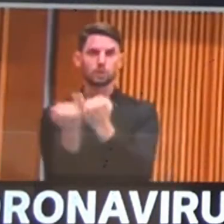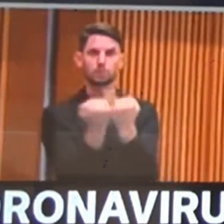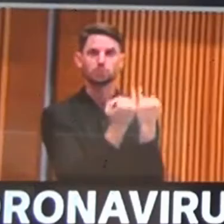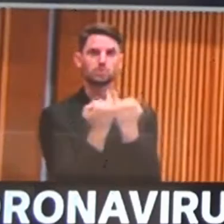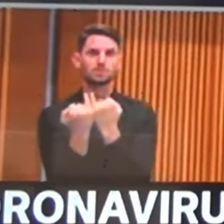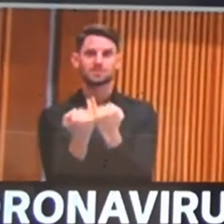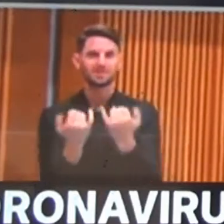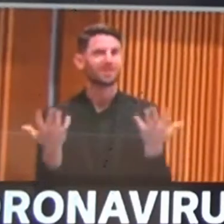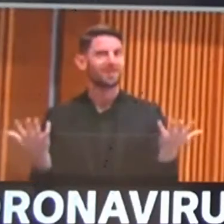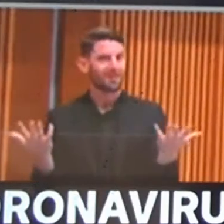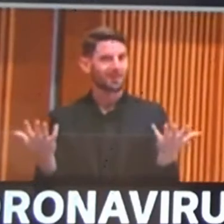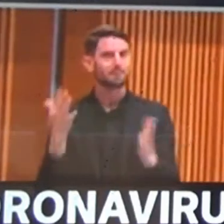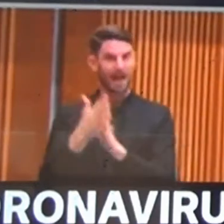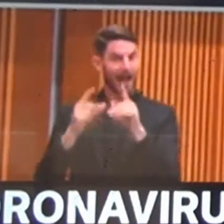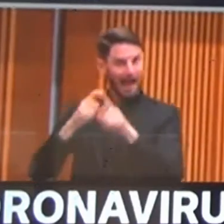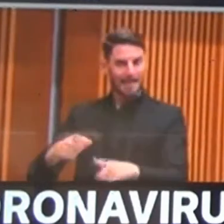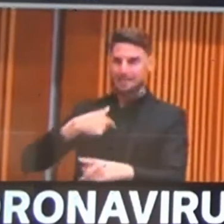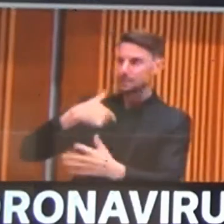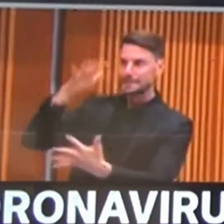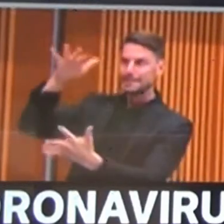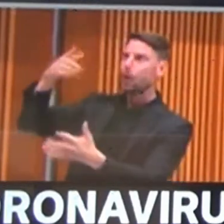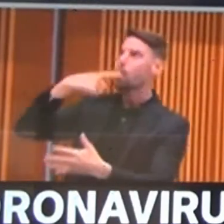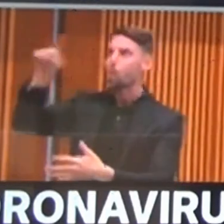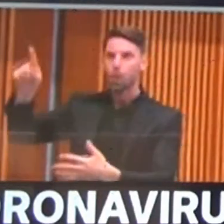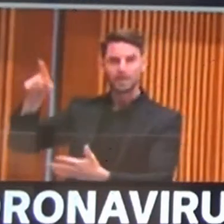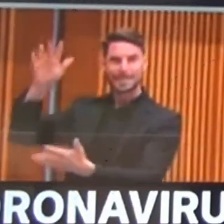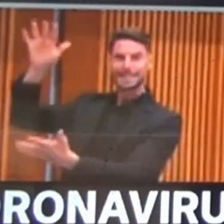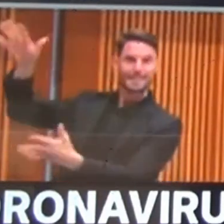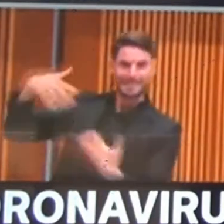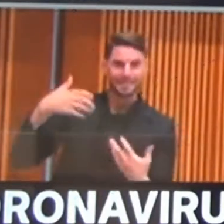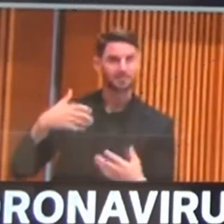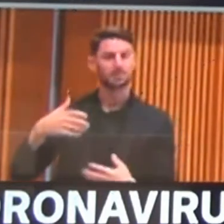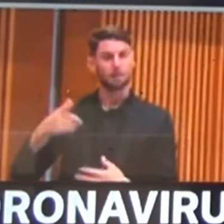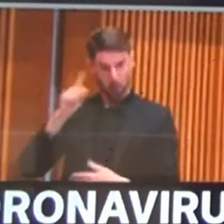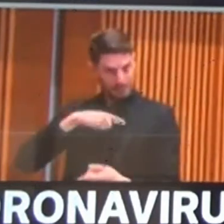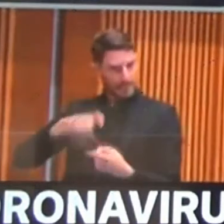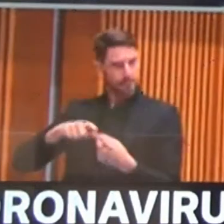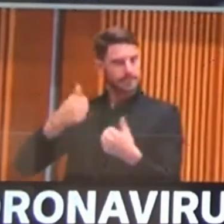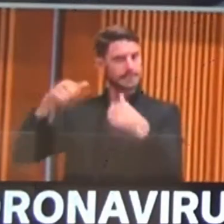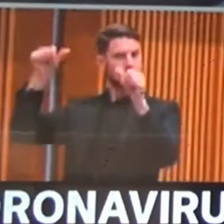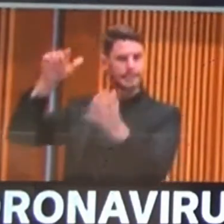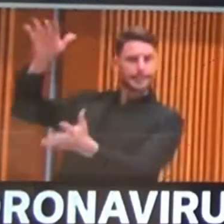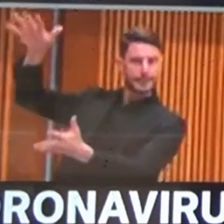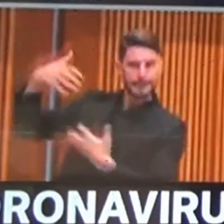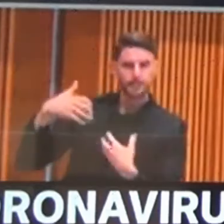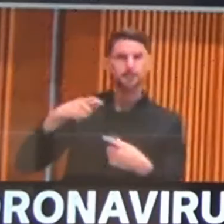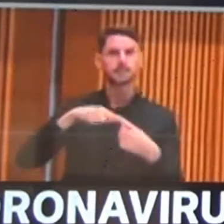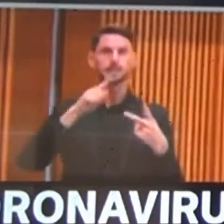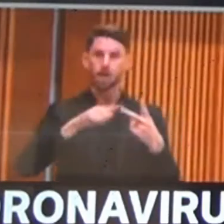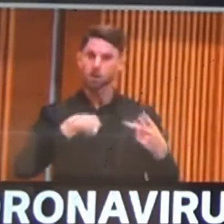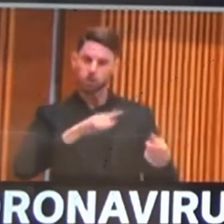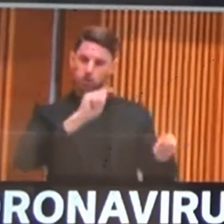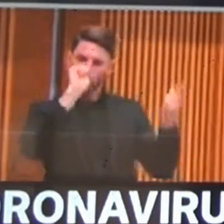issues, along with the redesign of Medicare for telehealth and the hospital structure, have probably